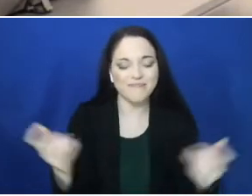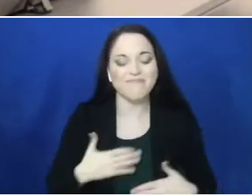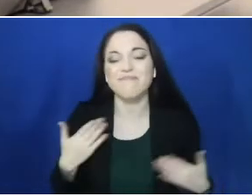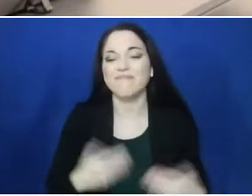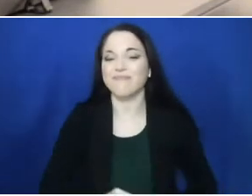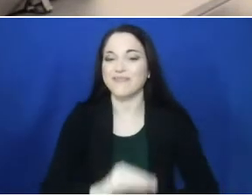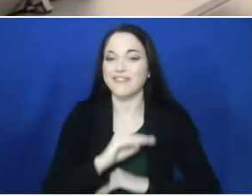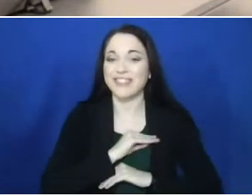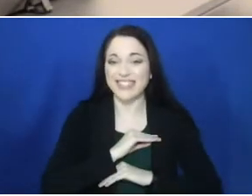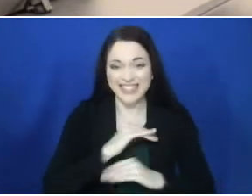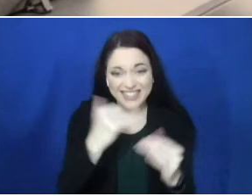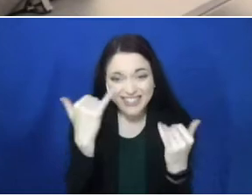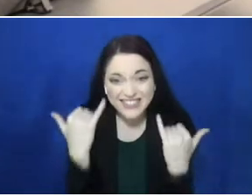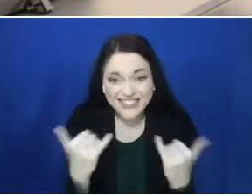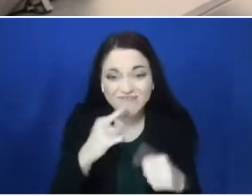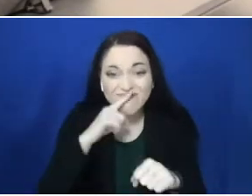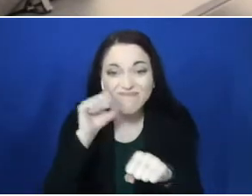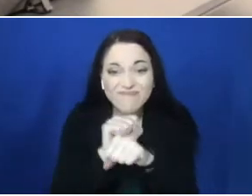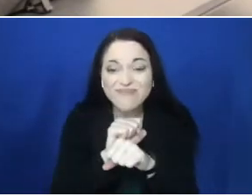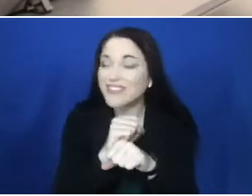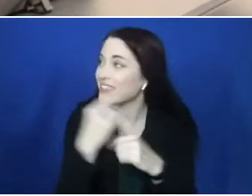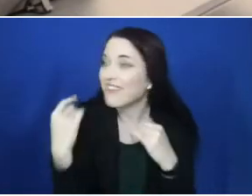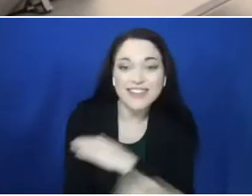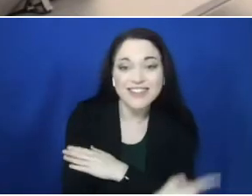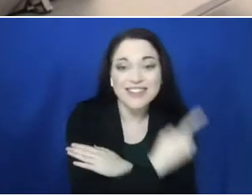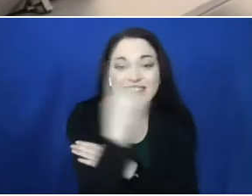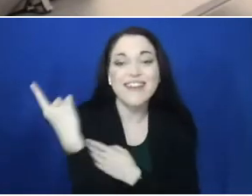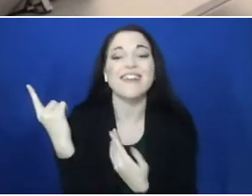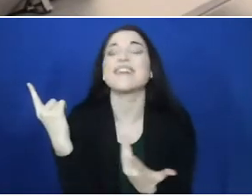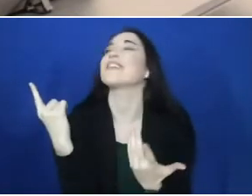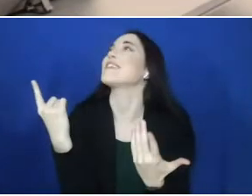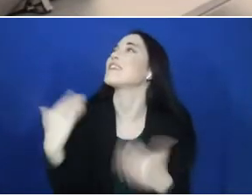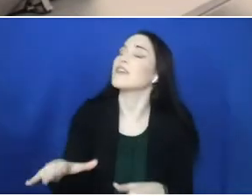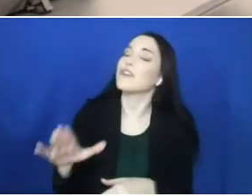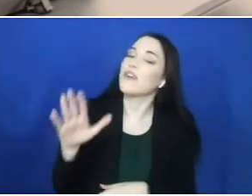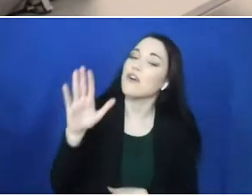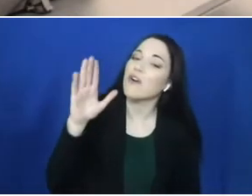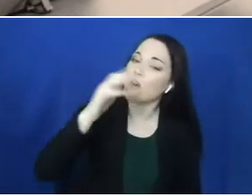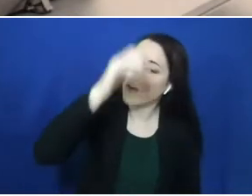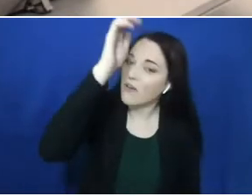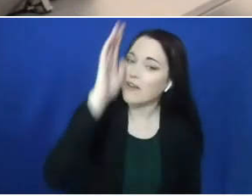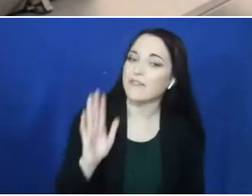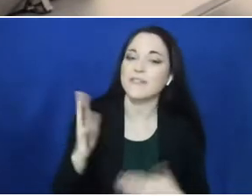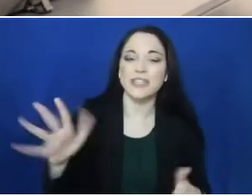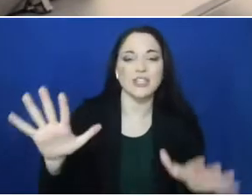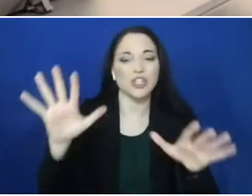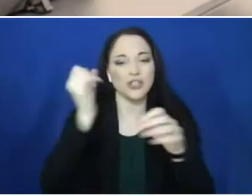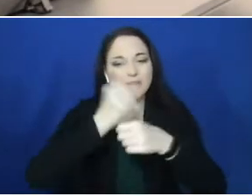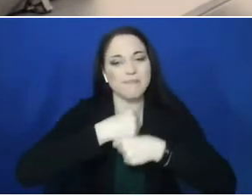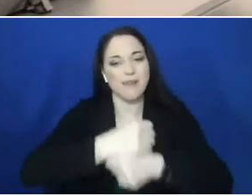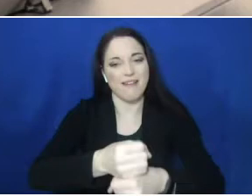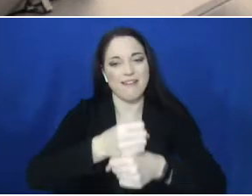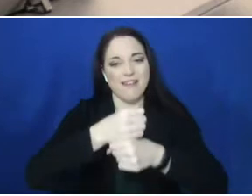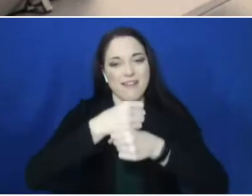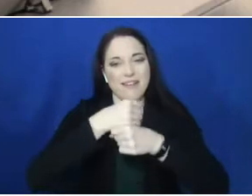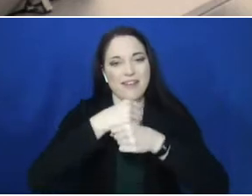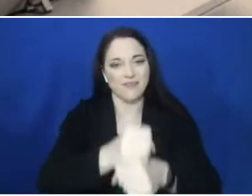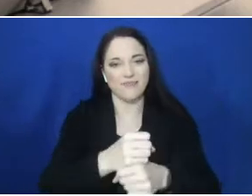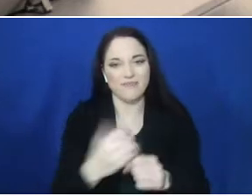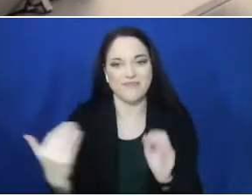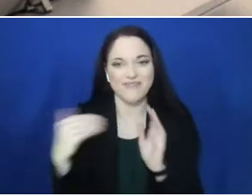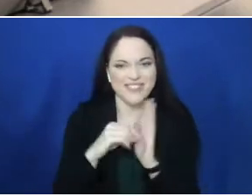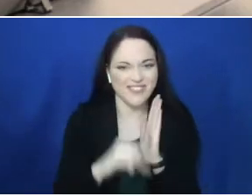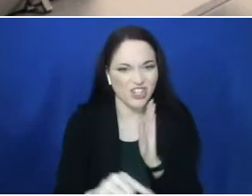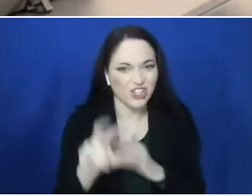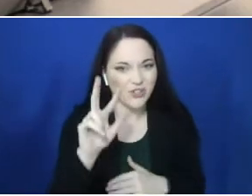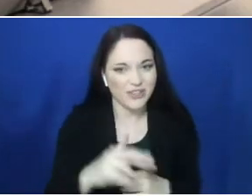the day. This is the day that our God has made. Verse 3. This is the day when the Spirit